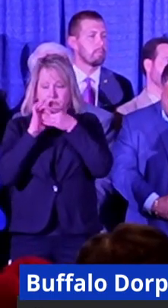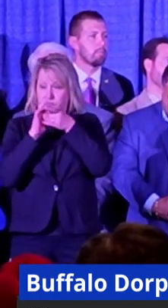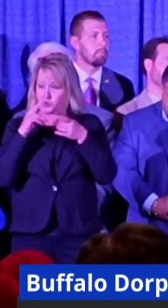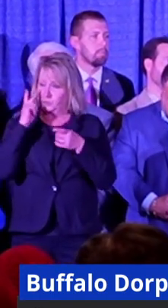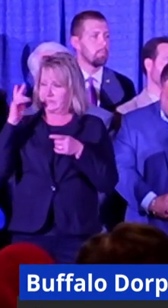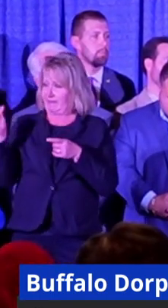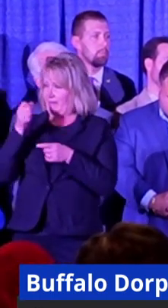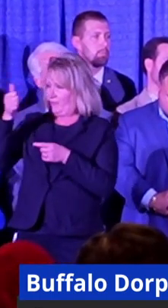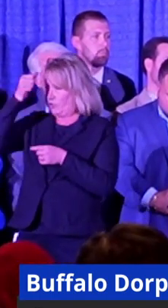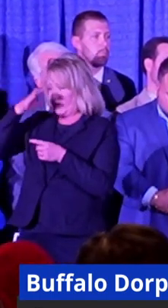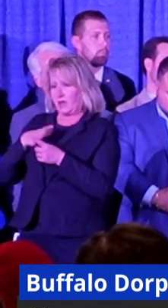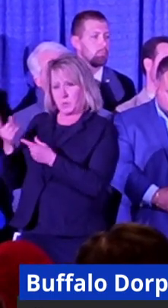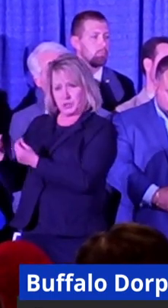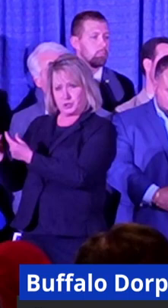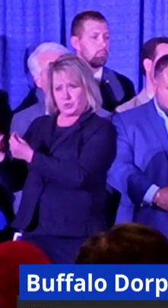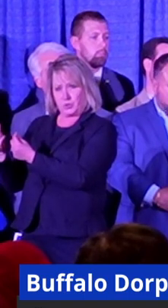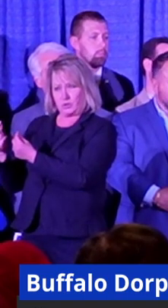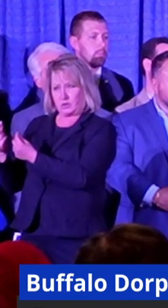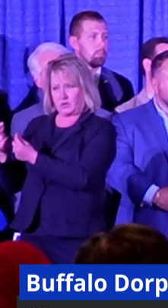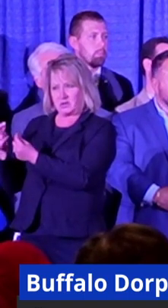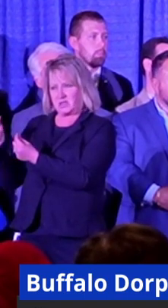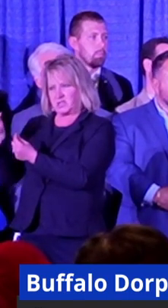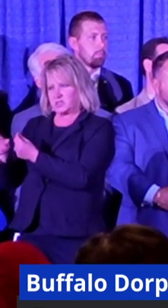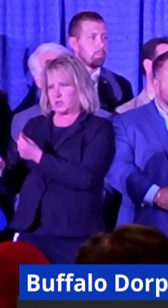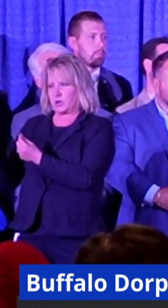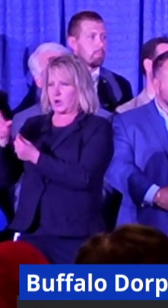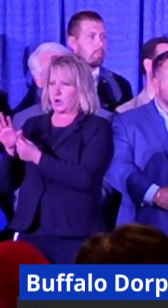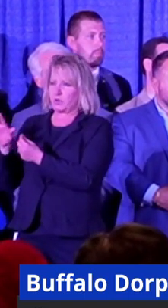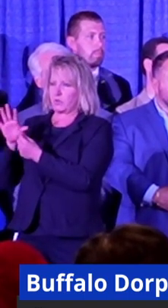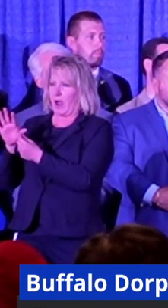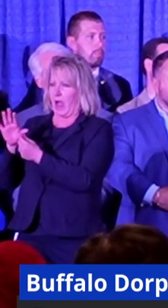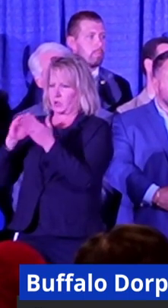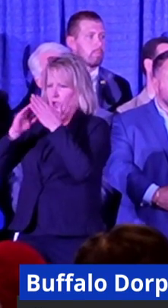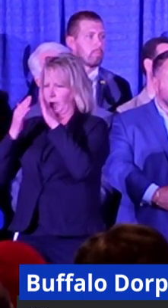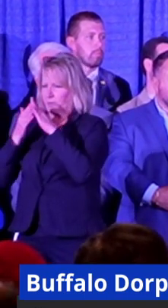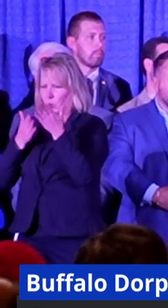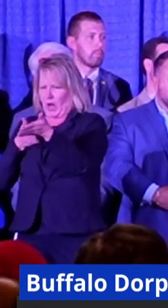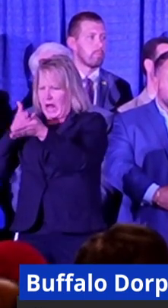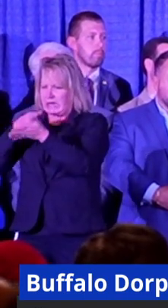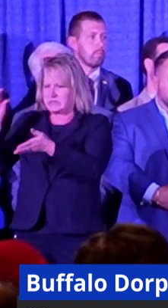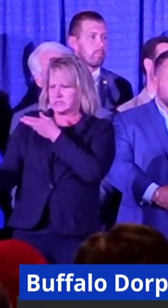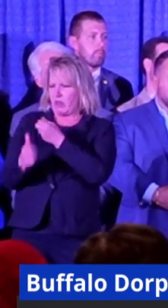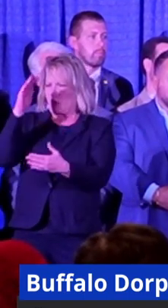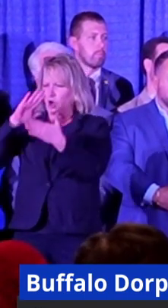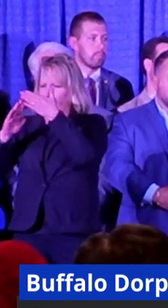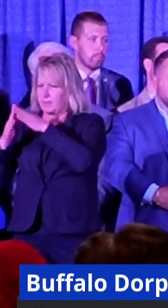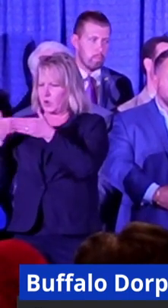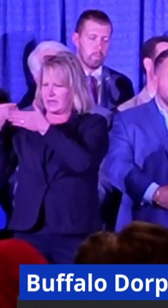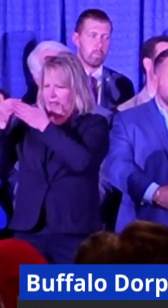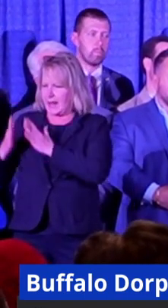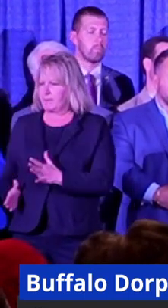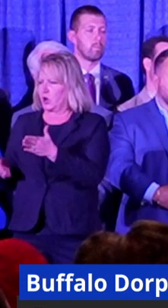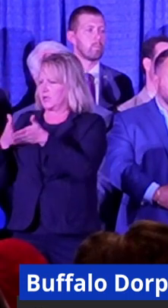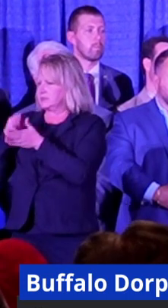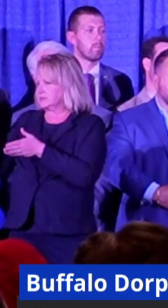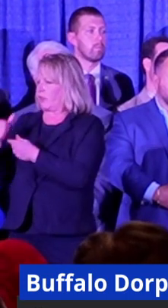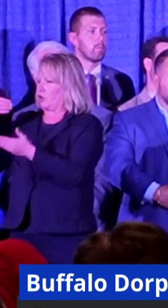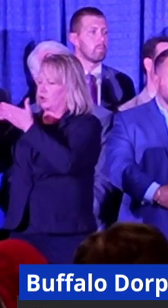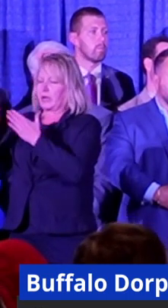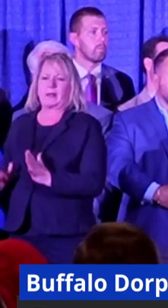other guy that he's up to? He's about pitting community against community, neighbor against